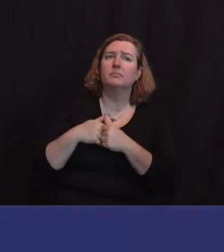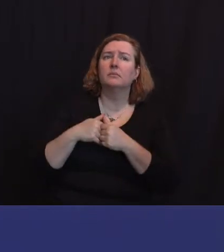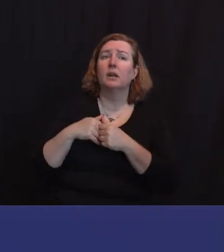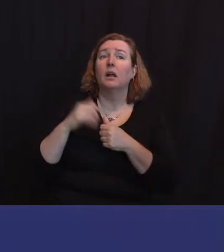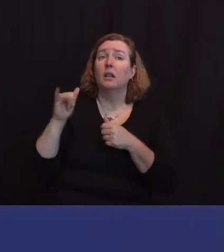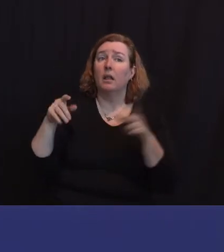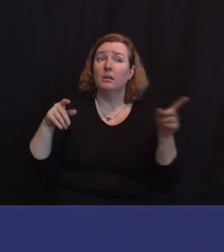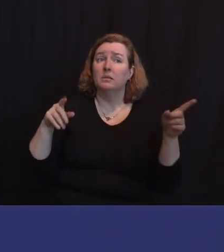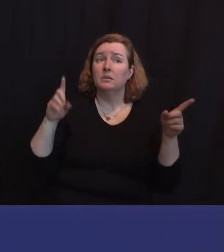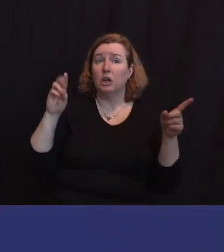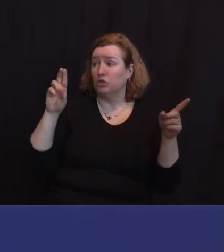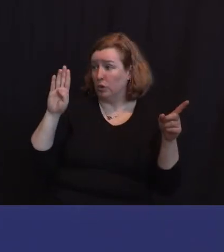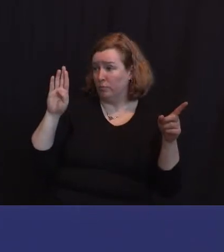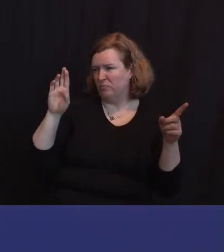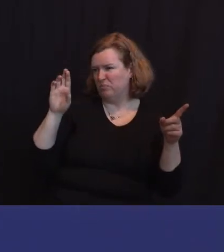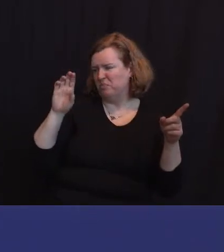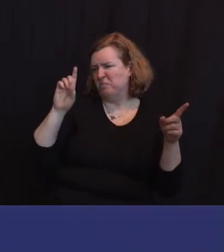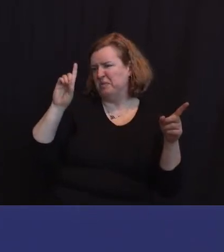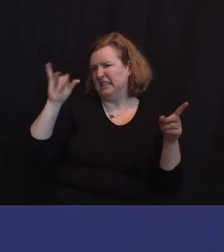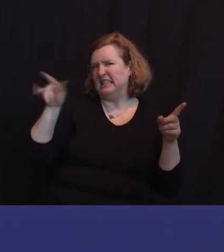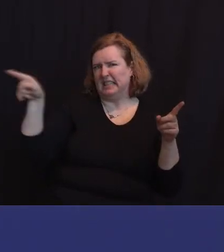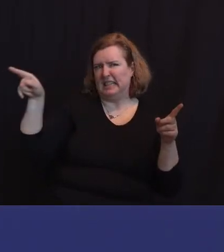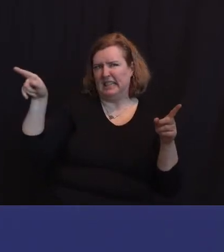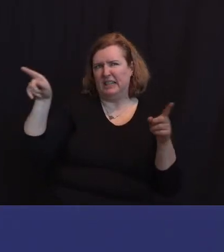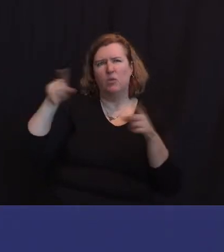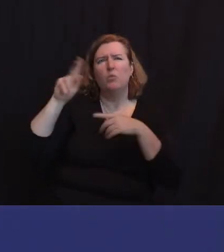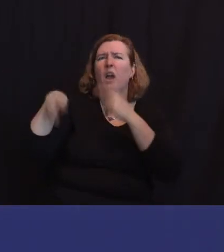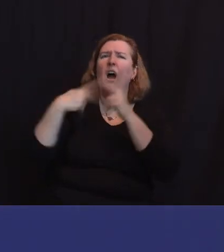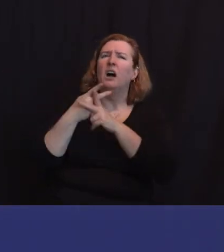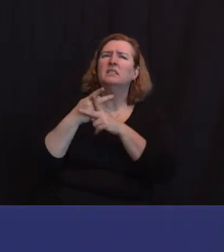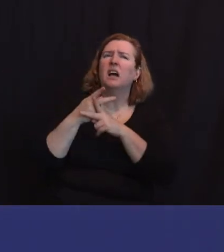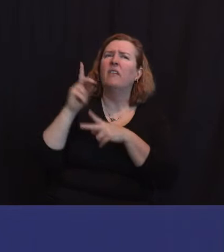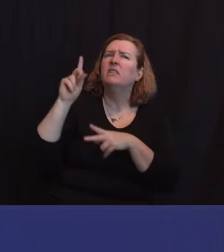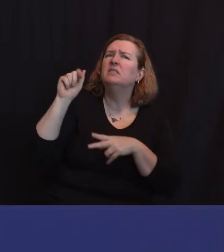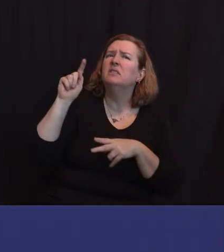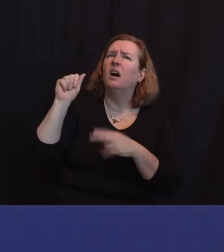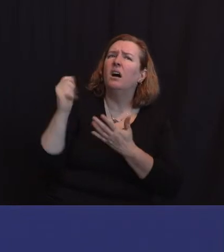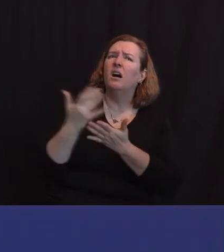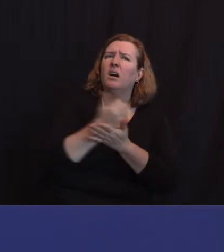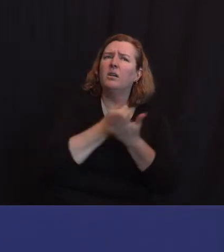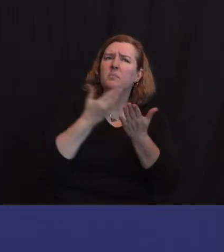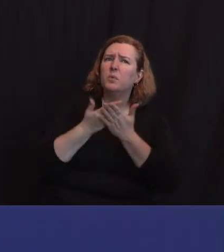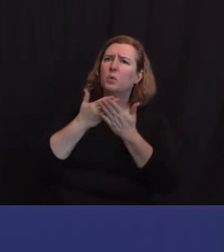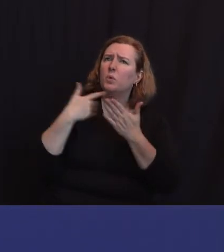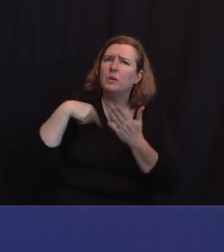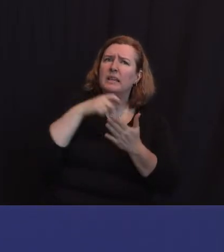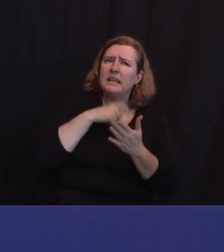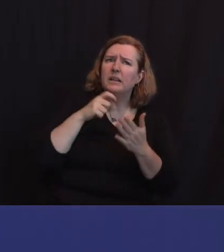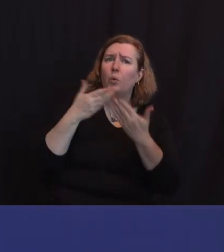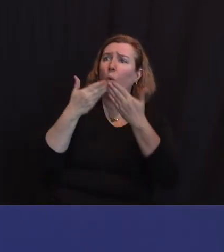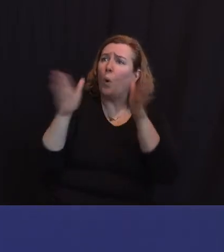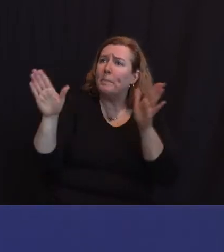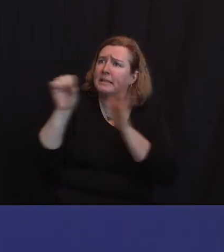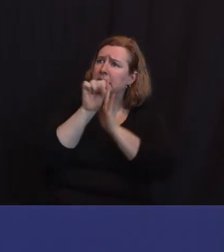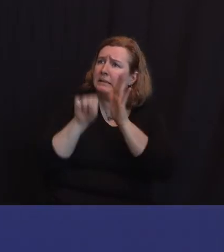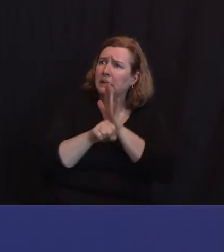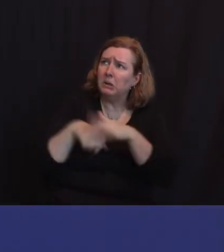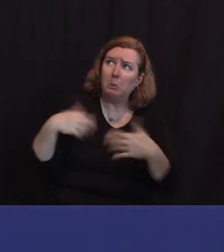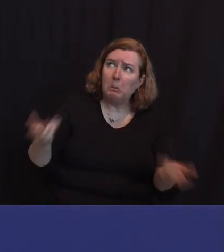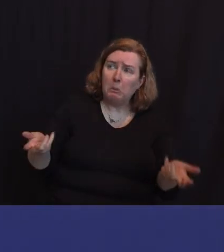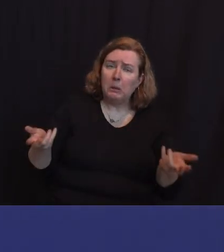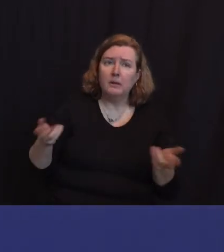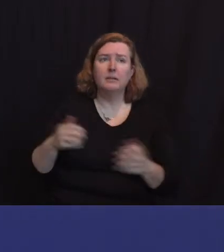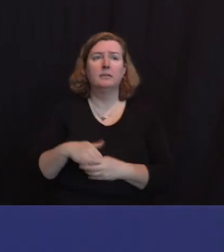about what data he thinks needs to be in what place in order for the state to reopen. But lastly, are you on